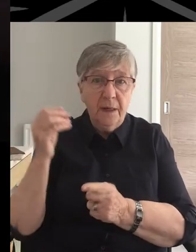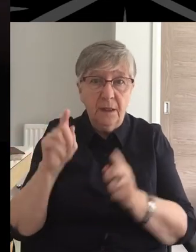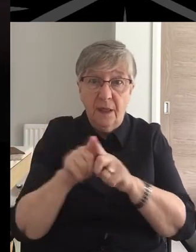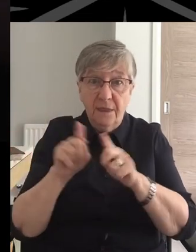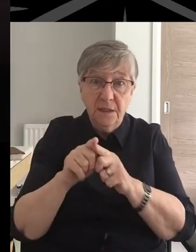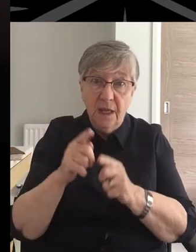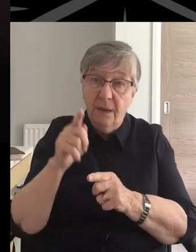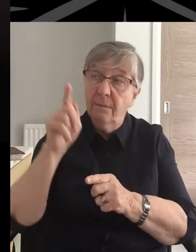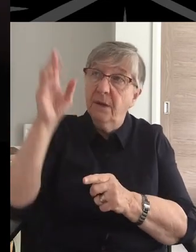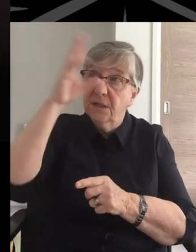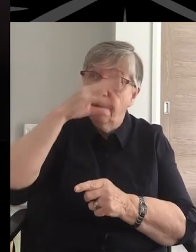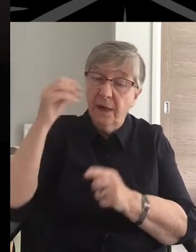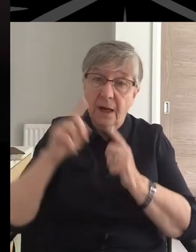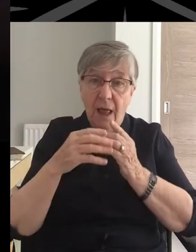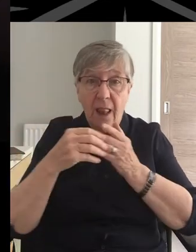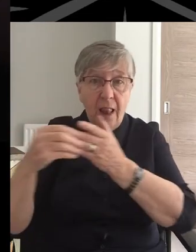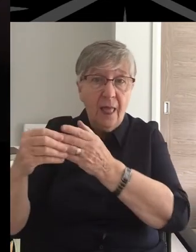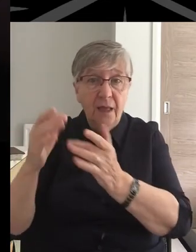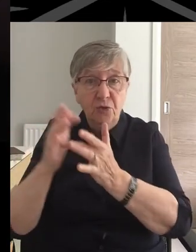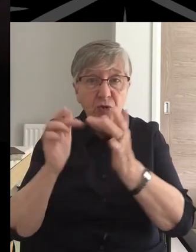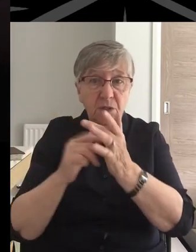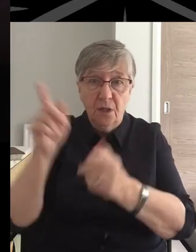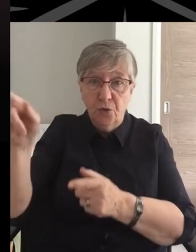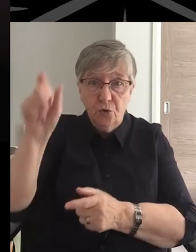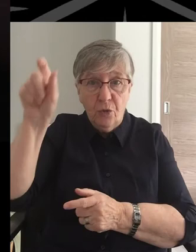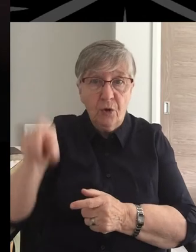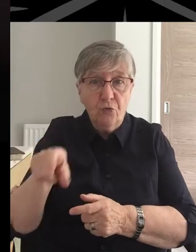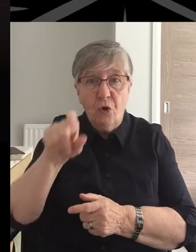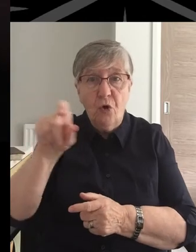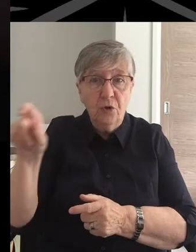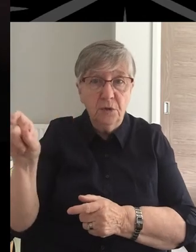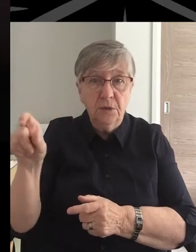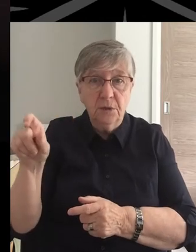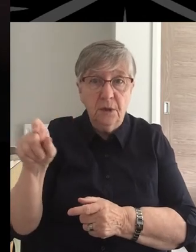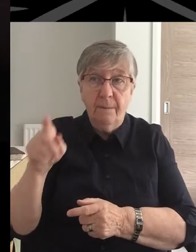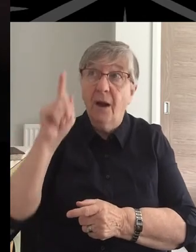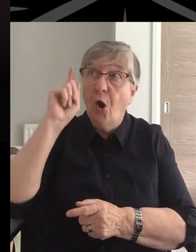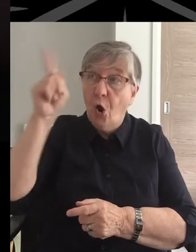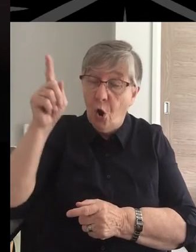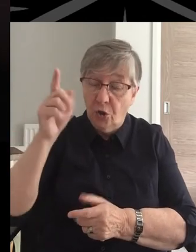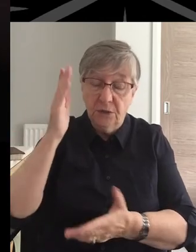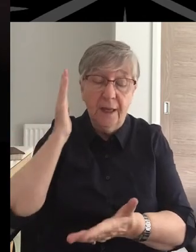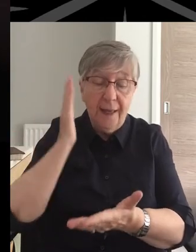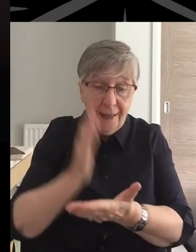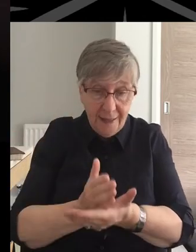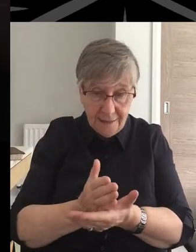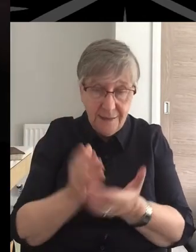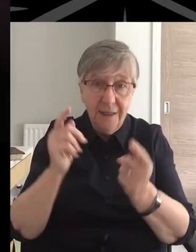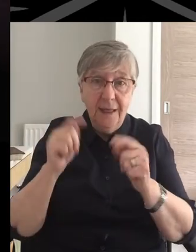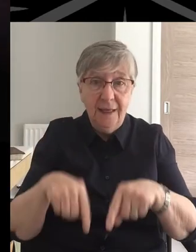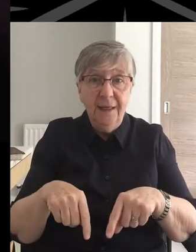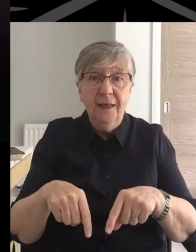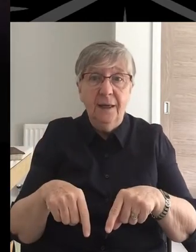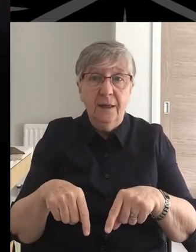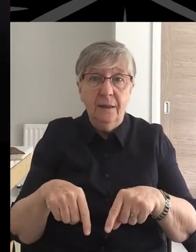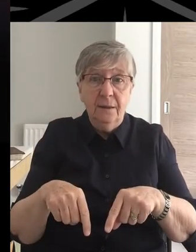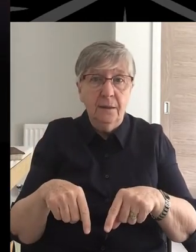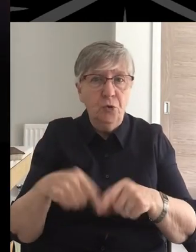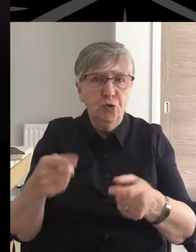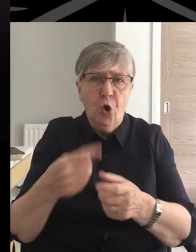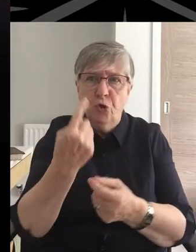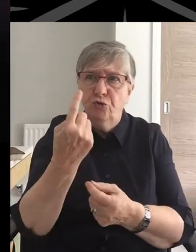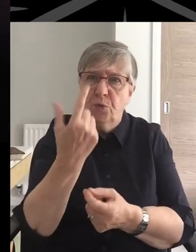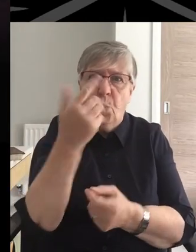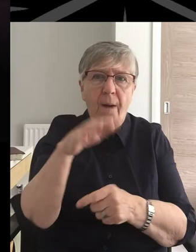to Calvary, is not a picnic. But God is here. He's not tied to one